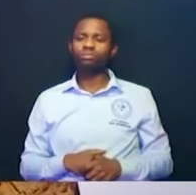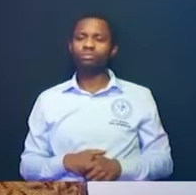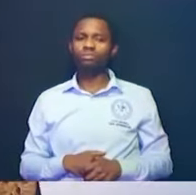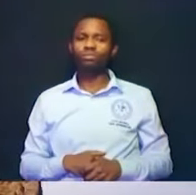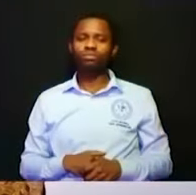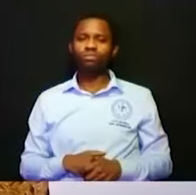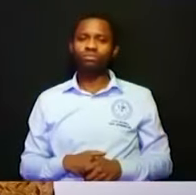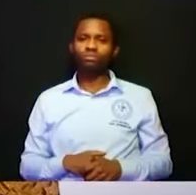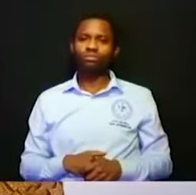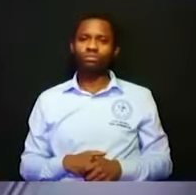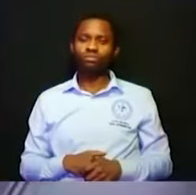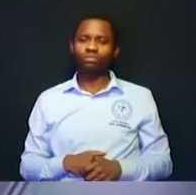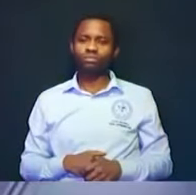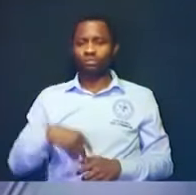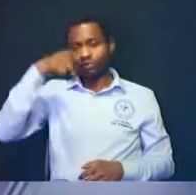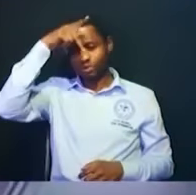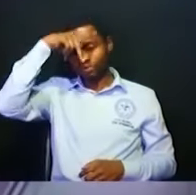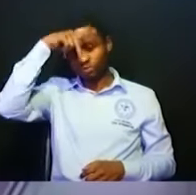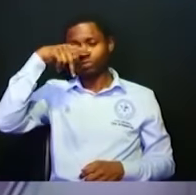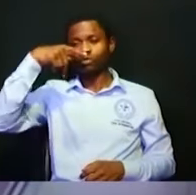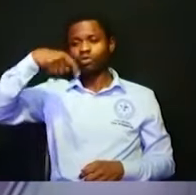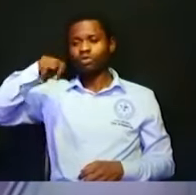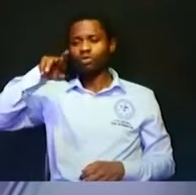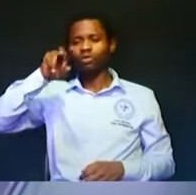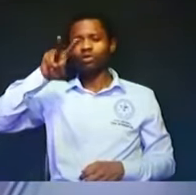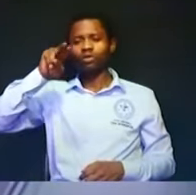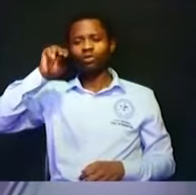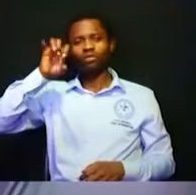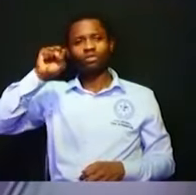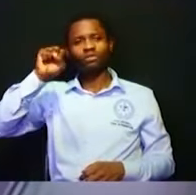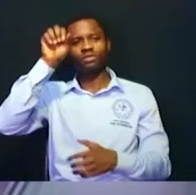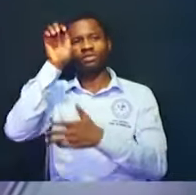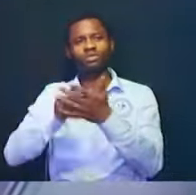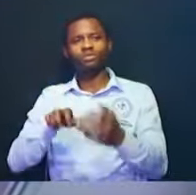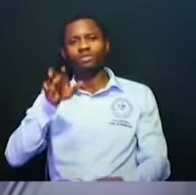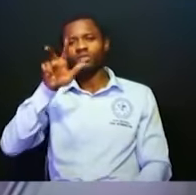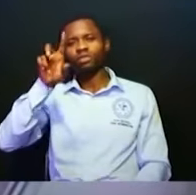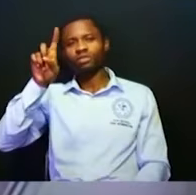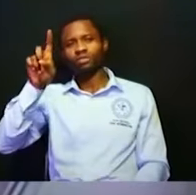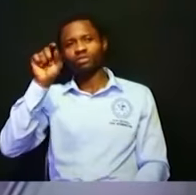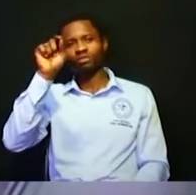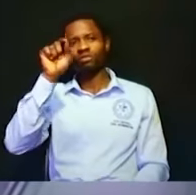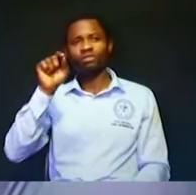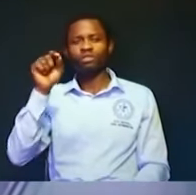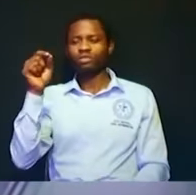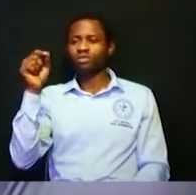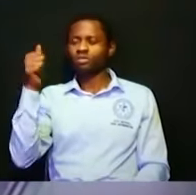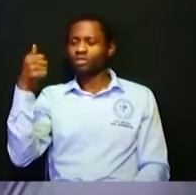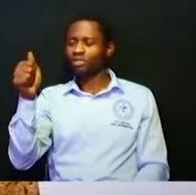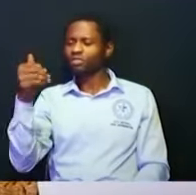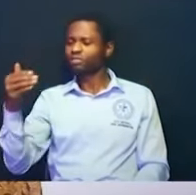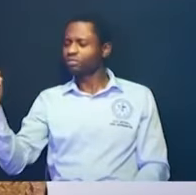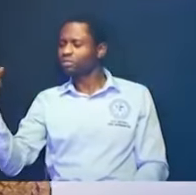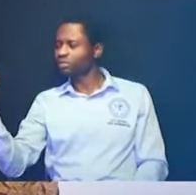odi uhuni Proverbs 31 verse 10 11 mumye hwe mebusem no eti aduasa baako yemudu ani du